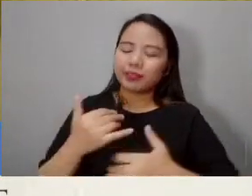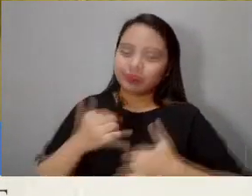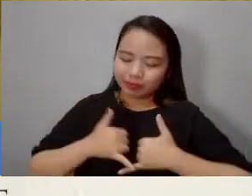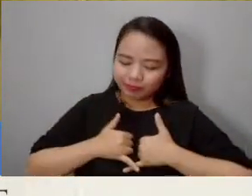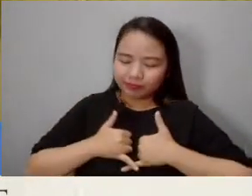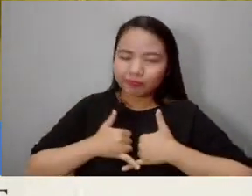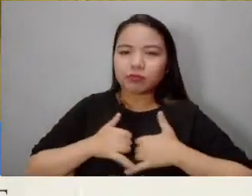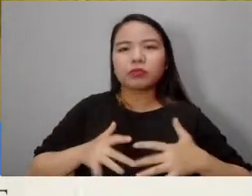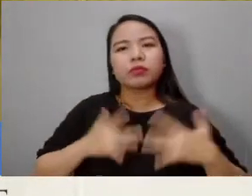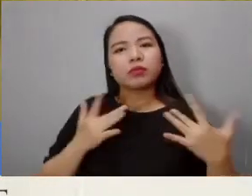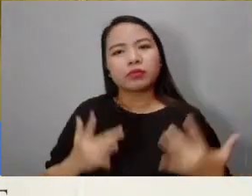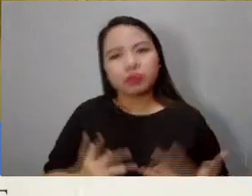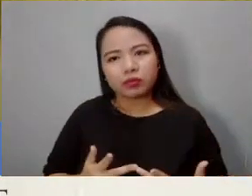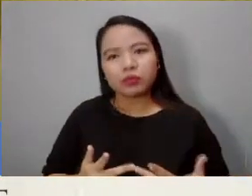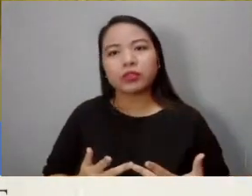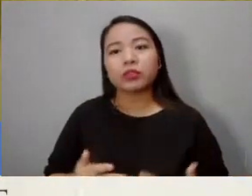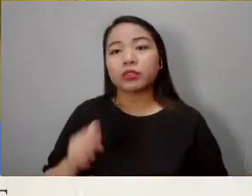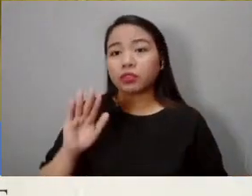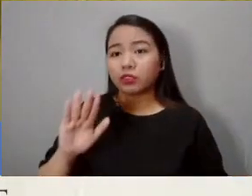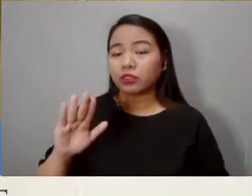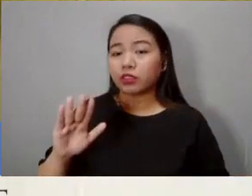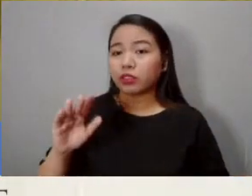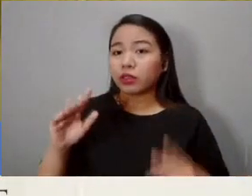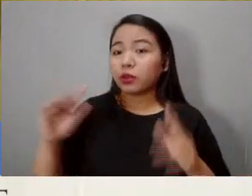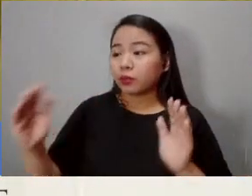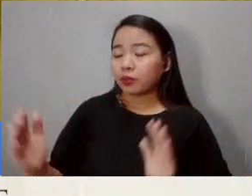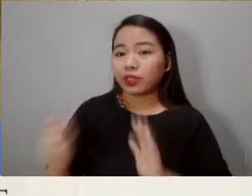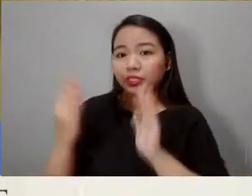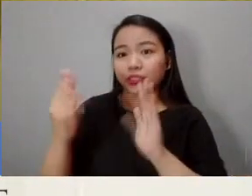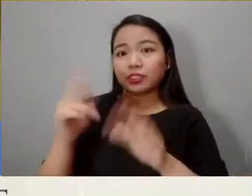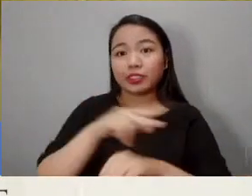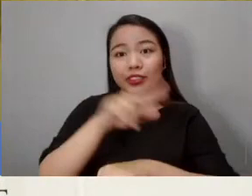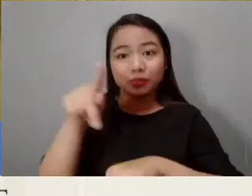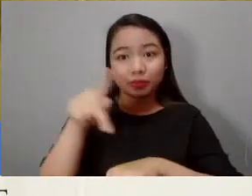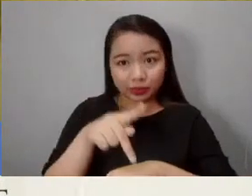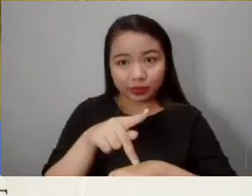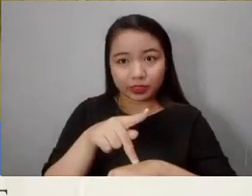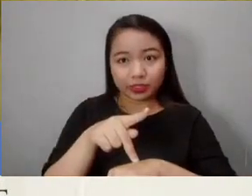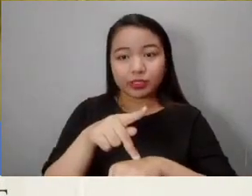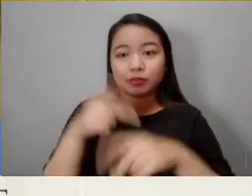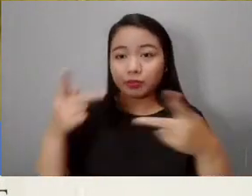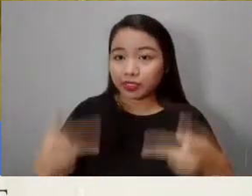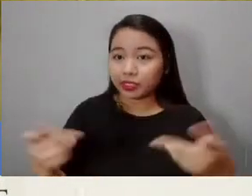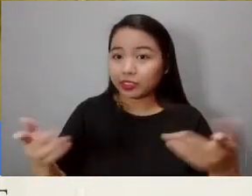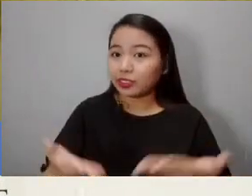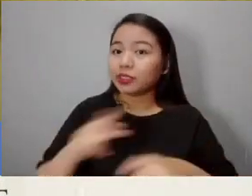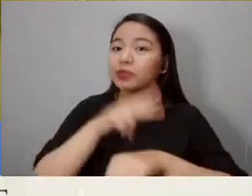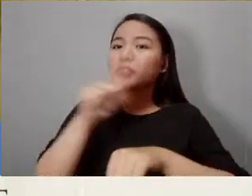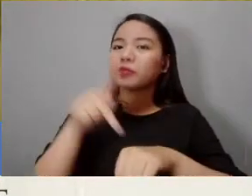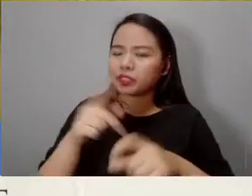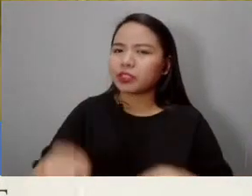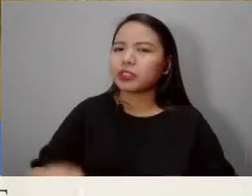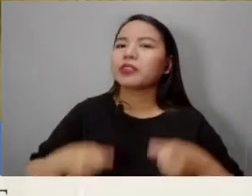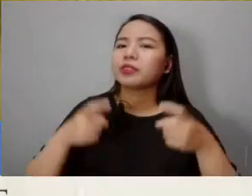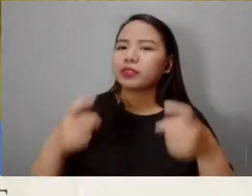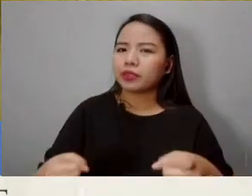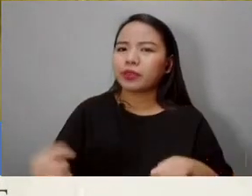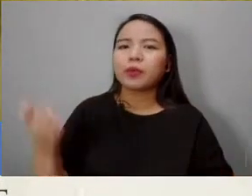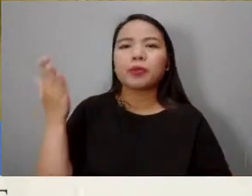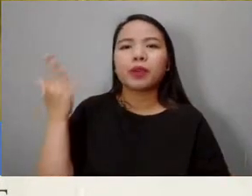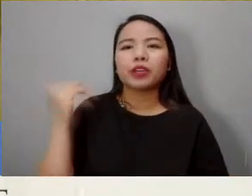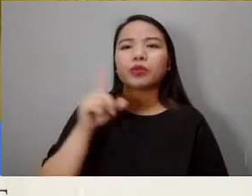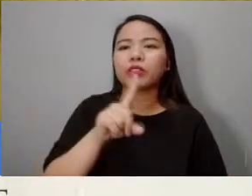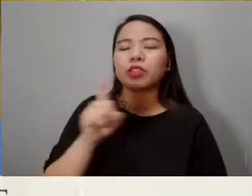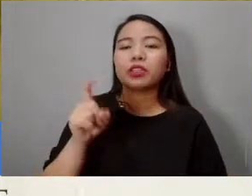Your presence in the Philippines is a gift. For the past 125